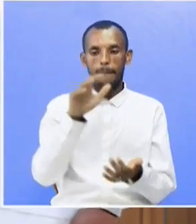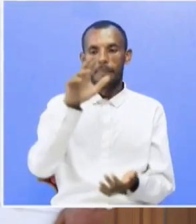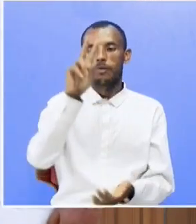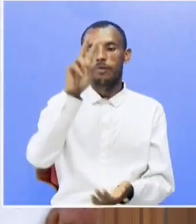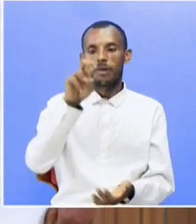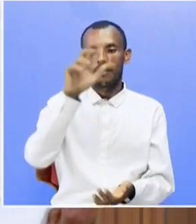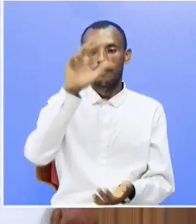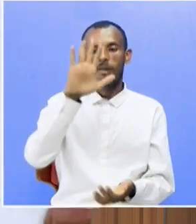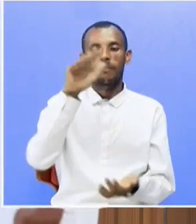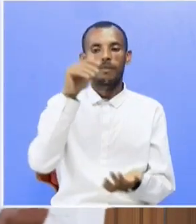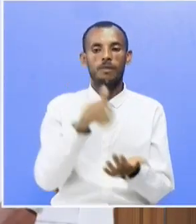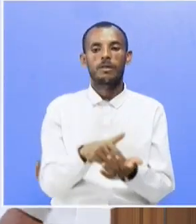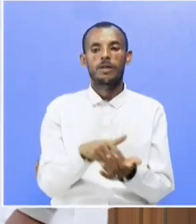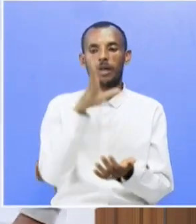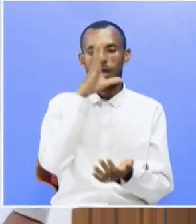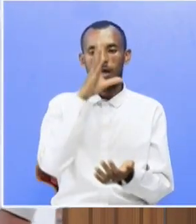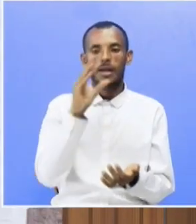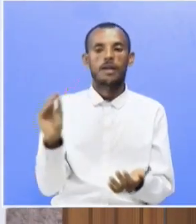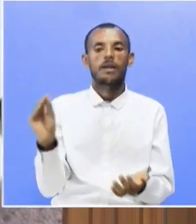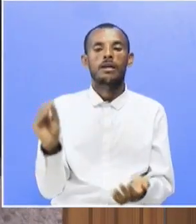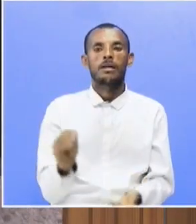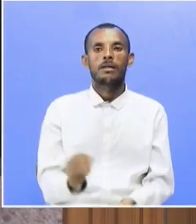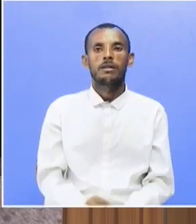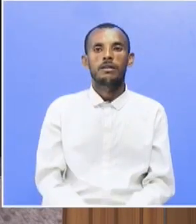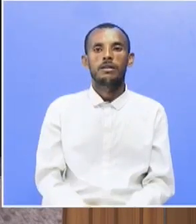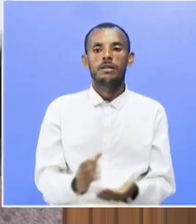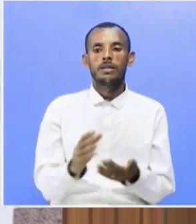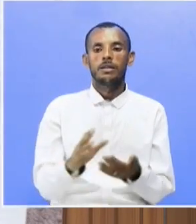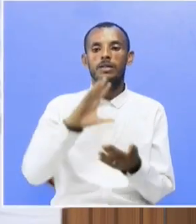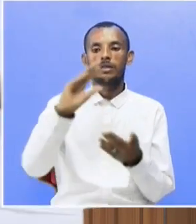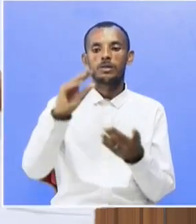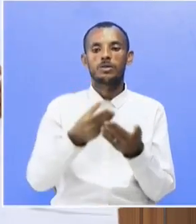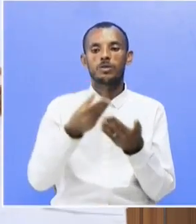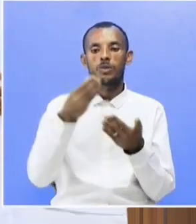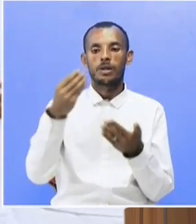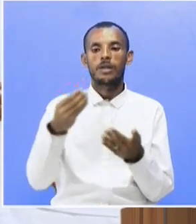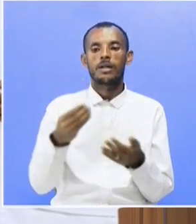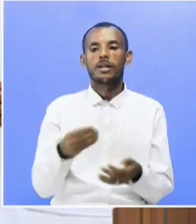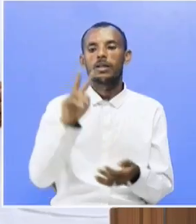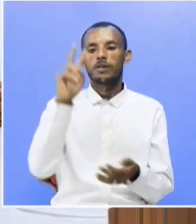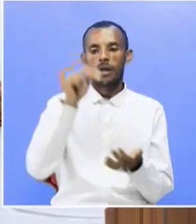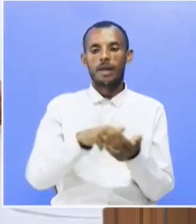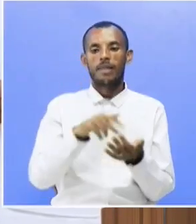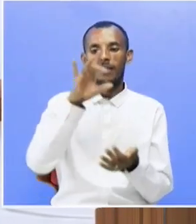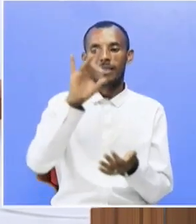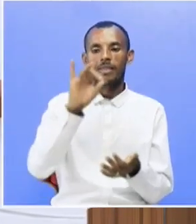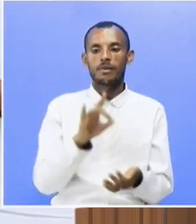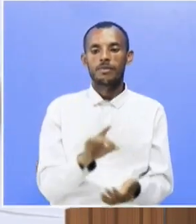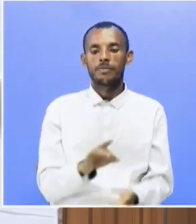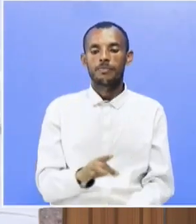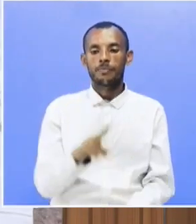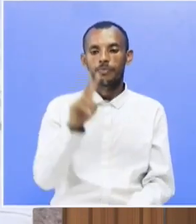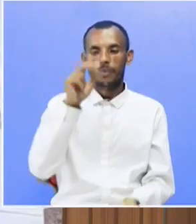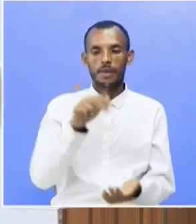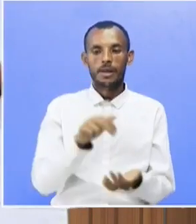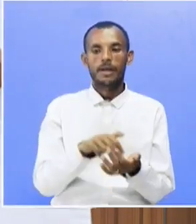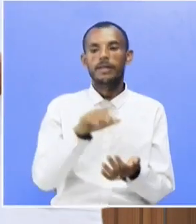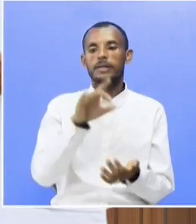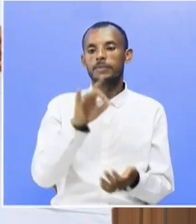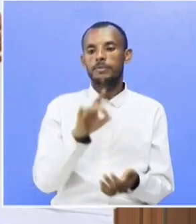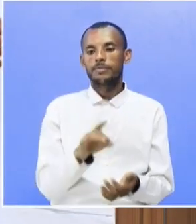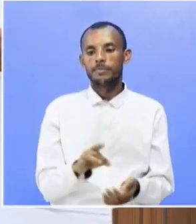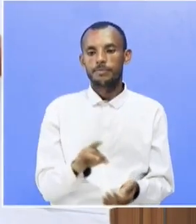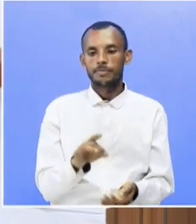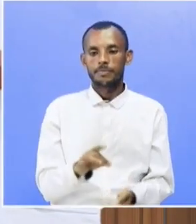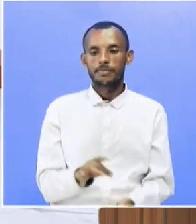25,000. And sold it by 28,000 birr. So this is the price at which